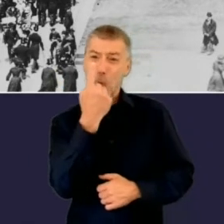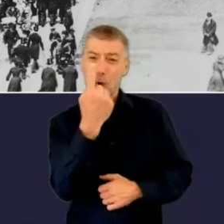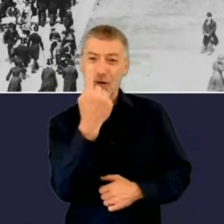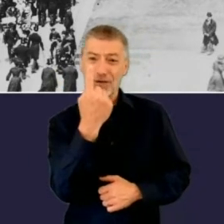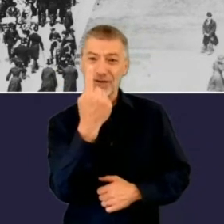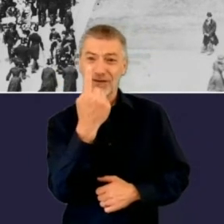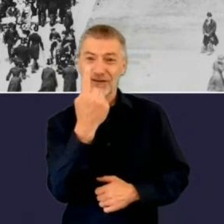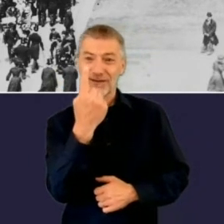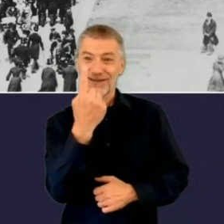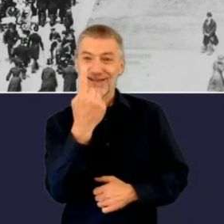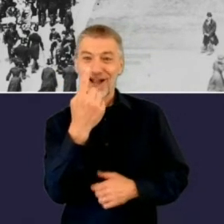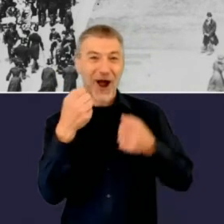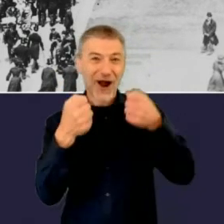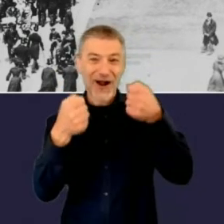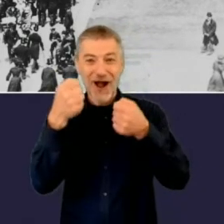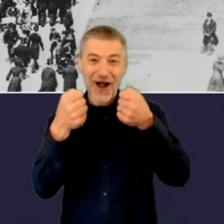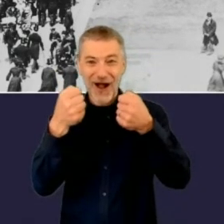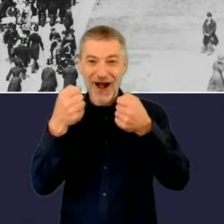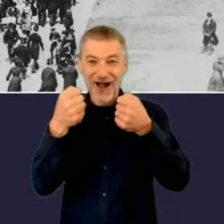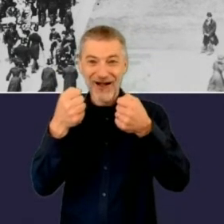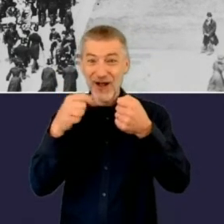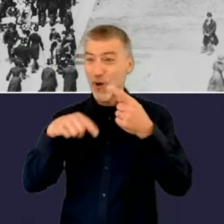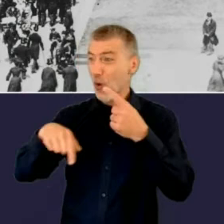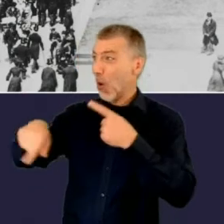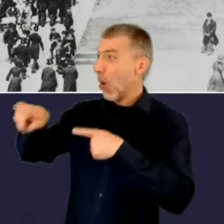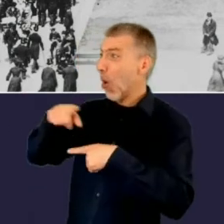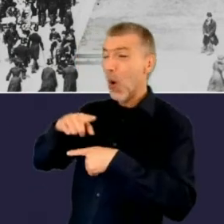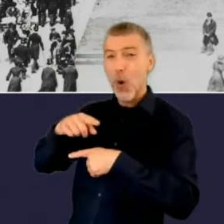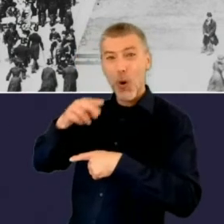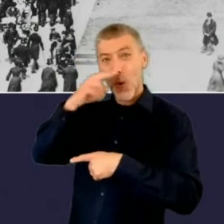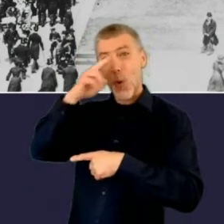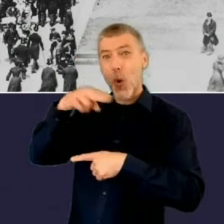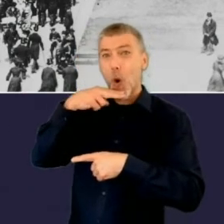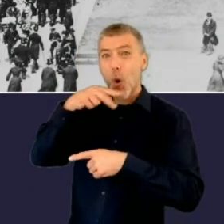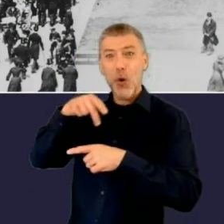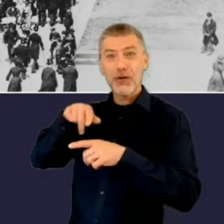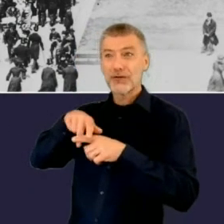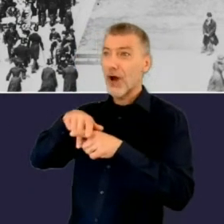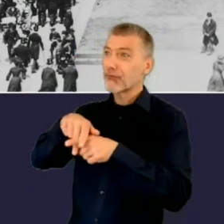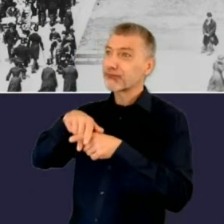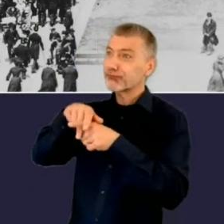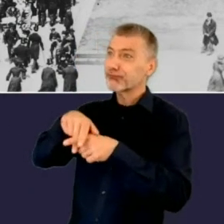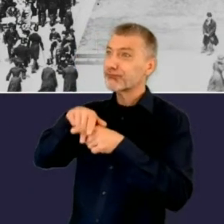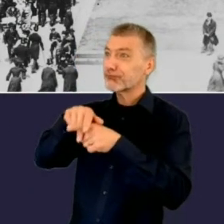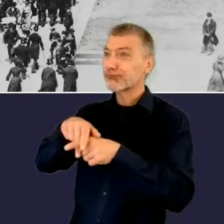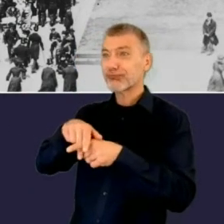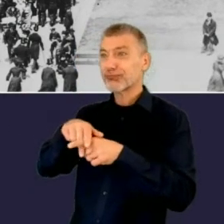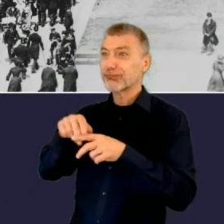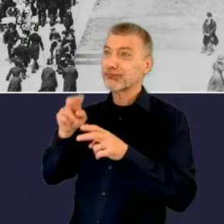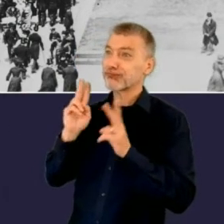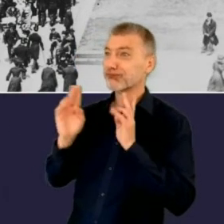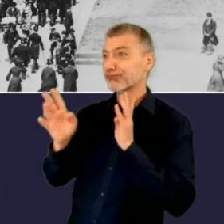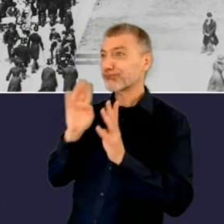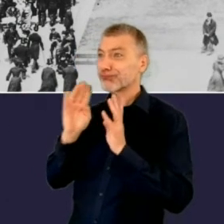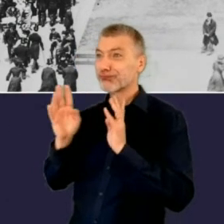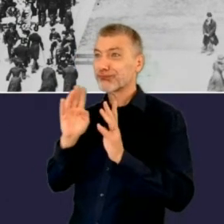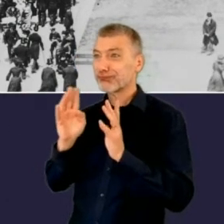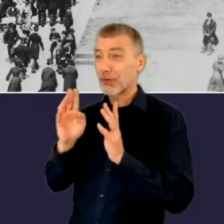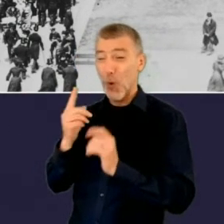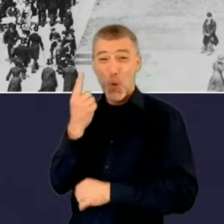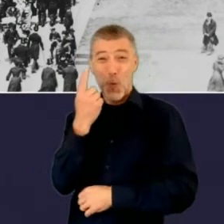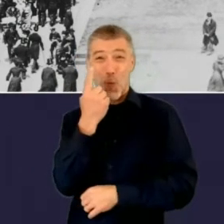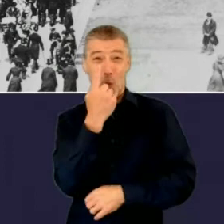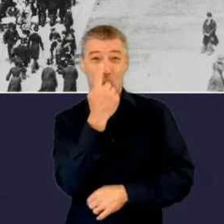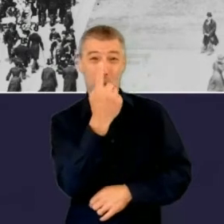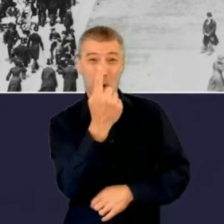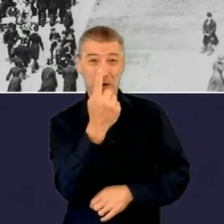of the picture, while everyone else is traveling around on horse and carts and sort of bustling, walking up and down the streets, there's one family